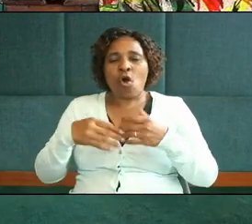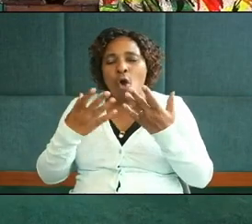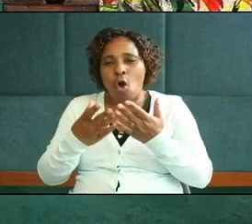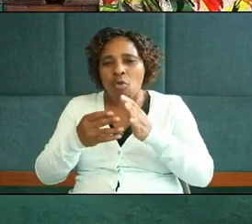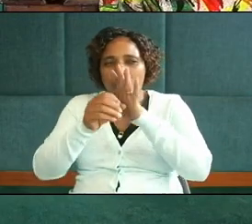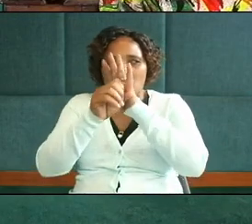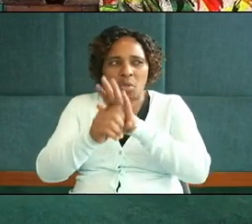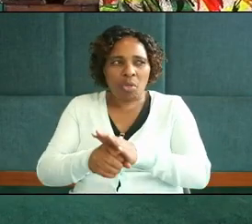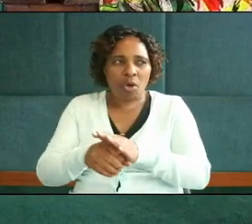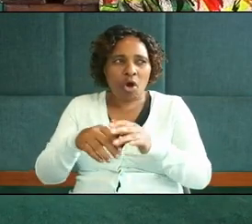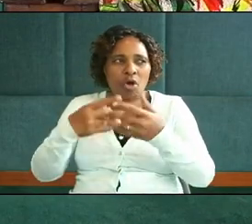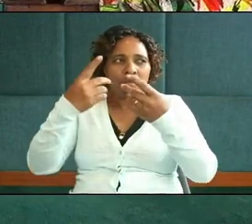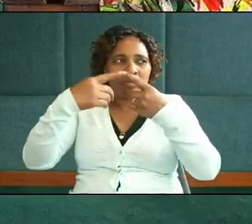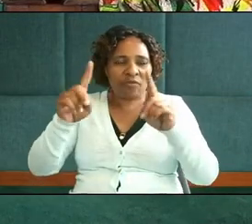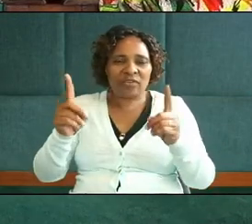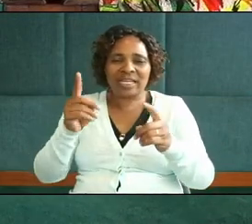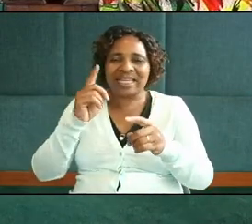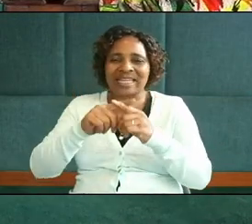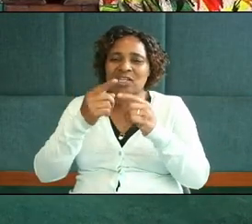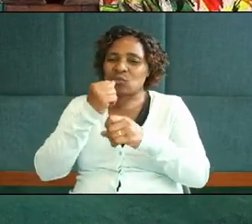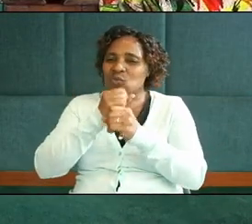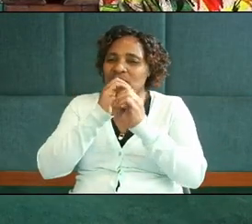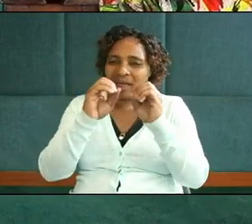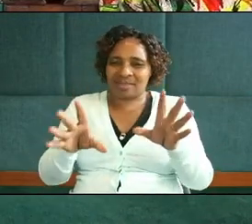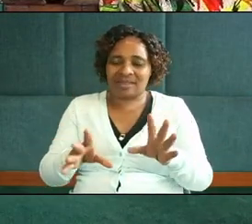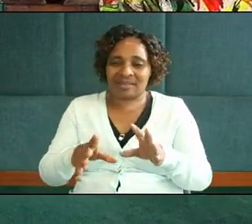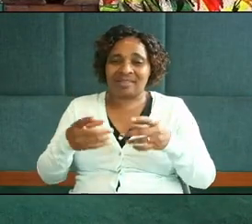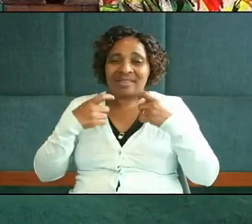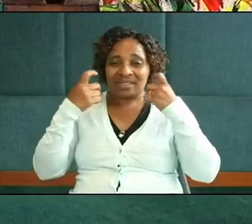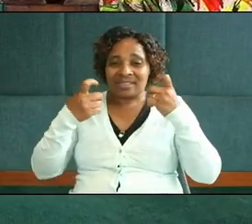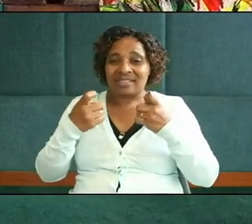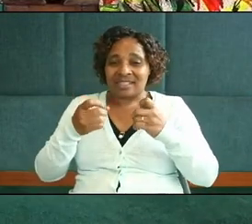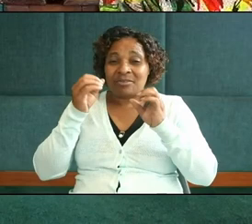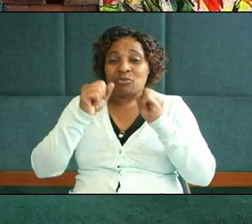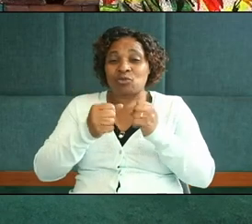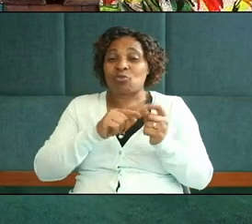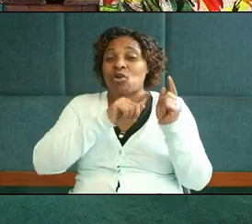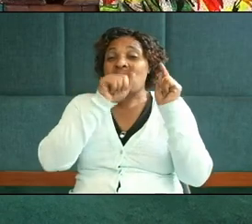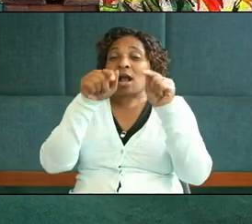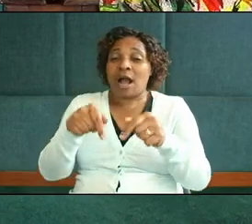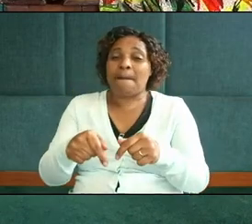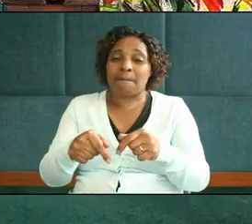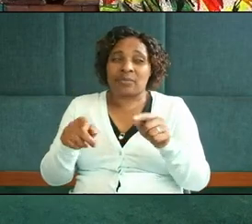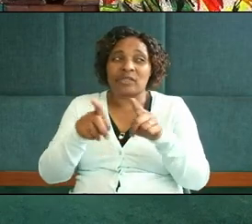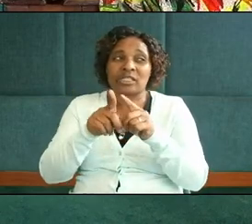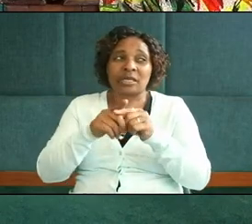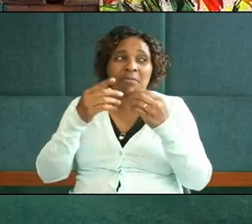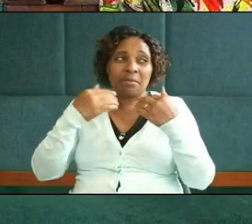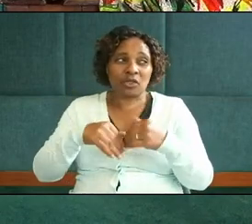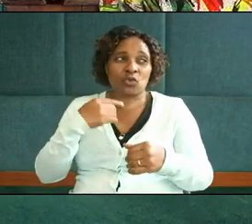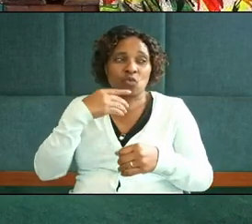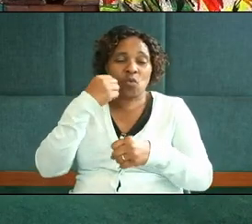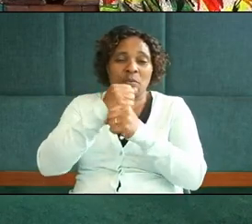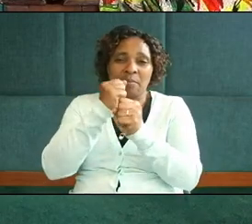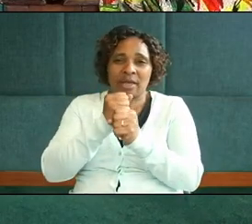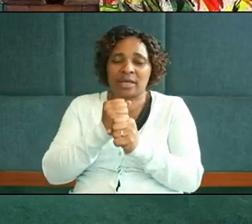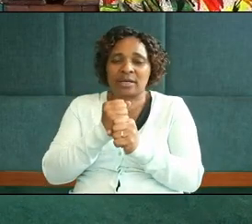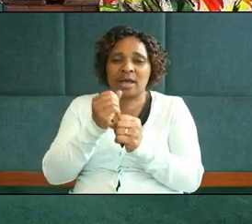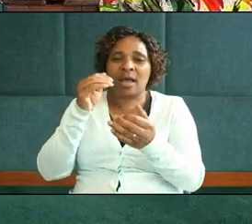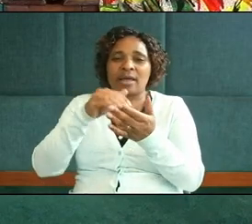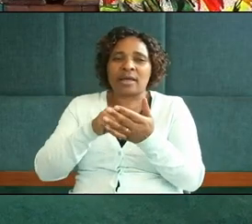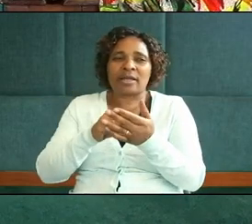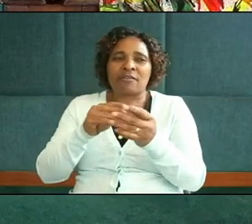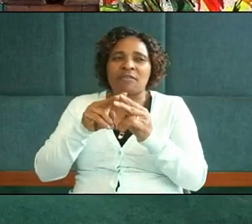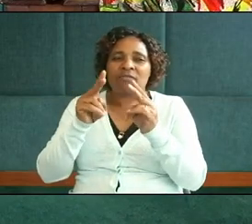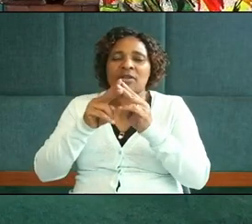or reproving and you do it not, that sin will be charged upon you as if you are the one who had committed. So it's important